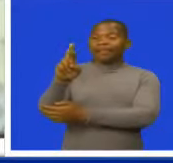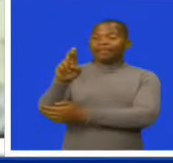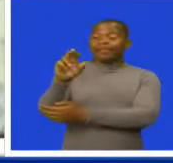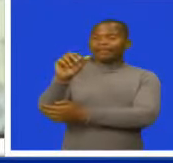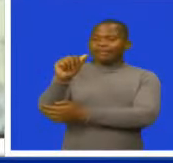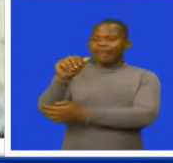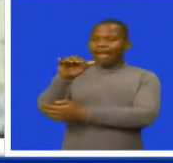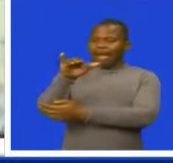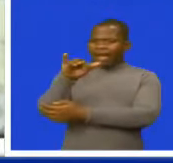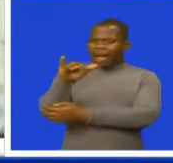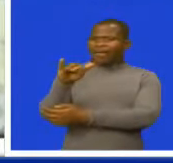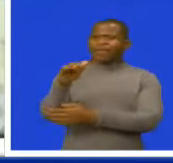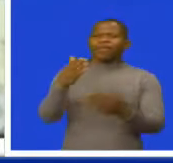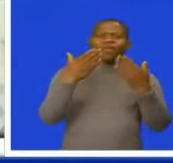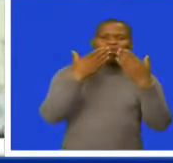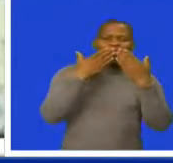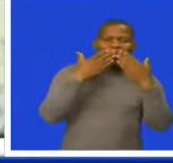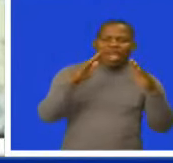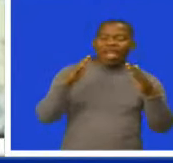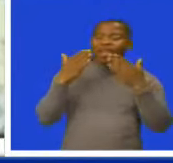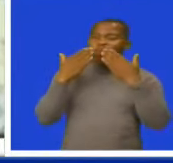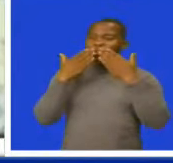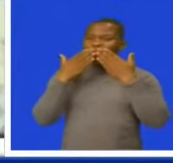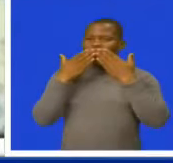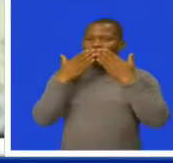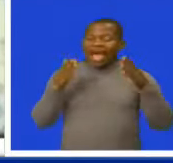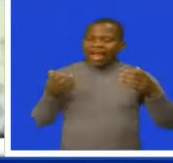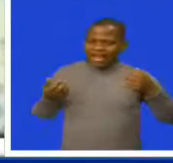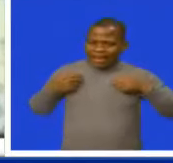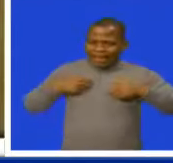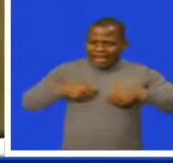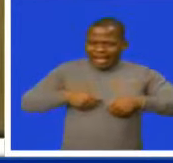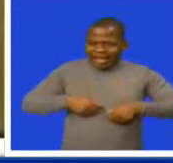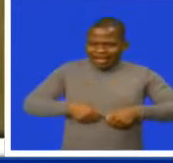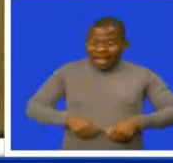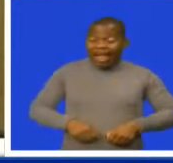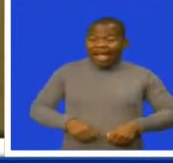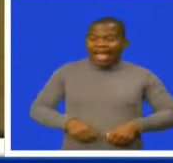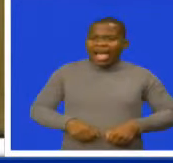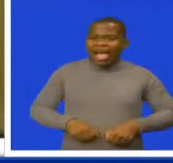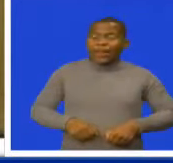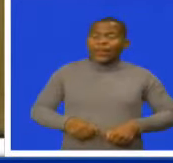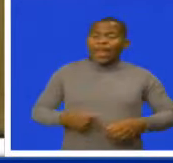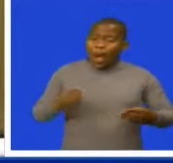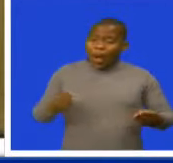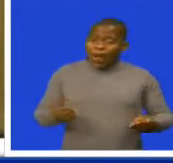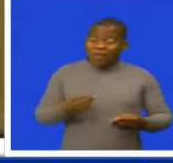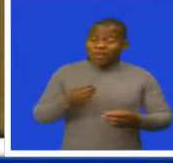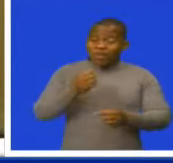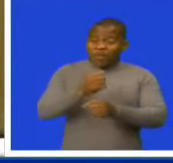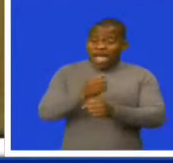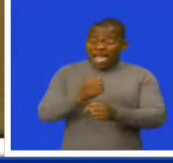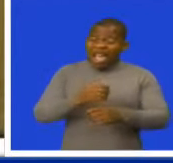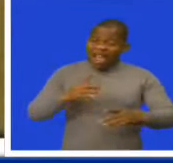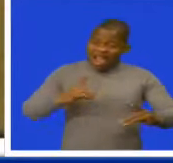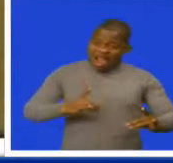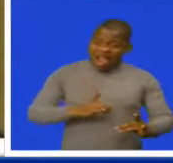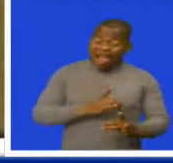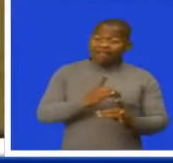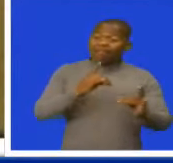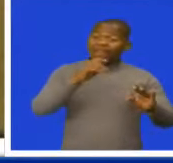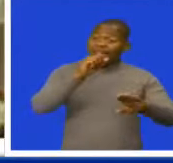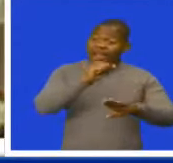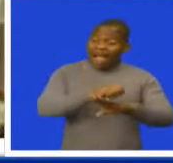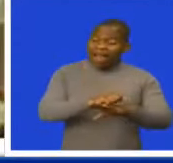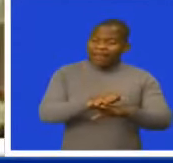nekunaka abantu. Isilethele itosipha amasudu lang 10,000. Infuna ethi lolu sito loluchamuka eveni laseTaiwan